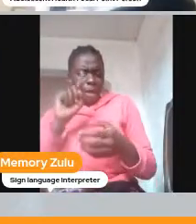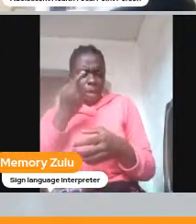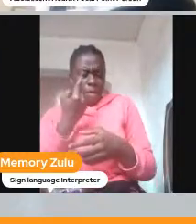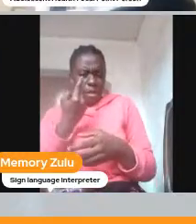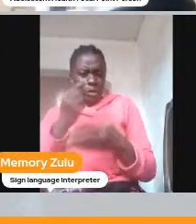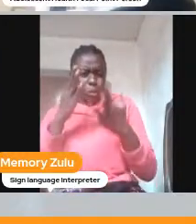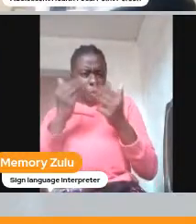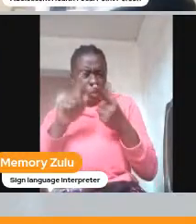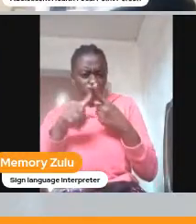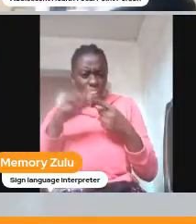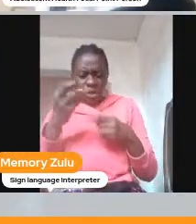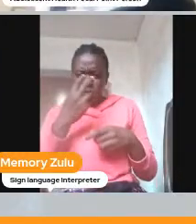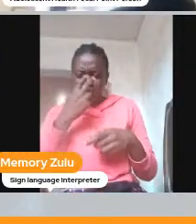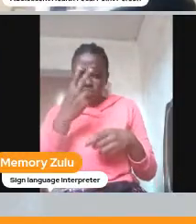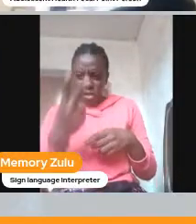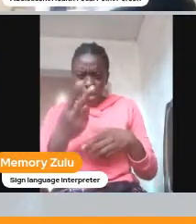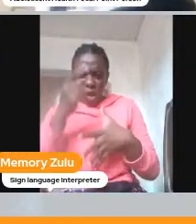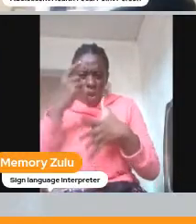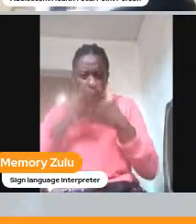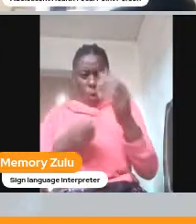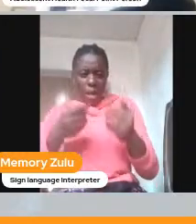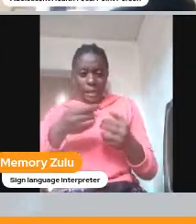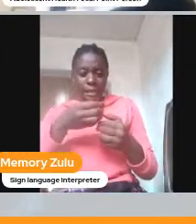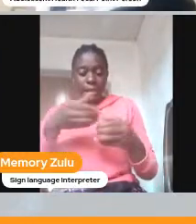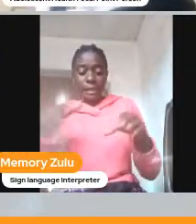the syphilis chunk will be able to see it even